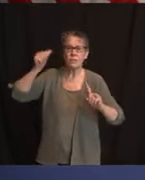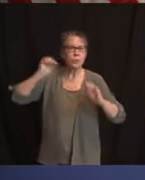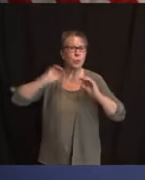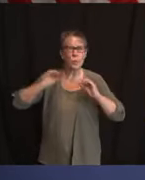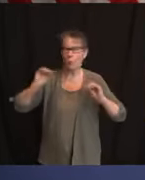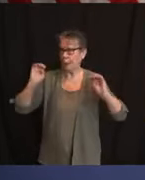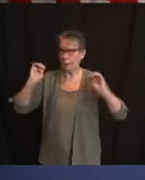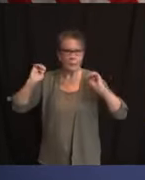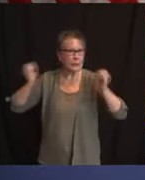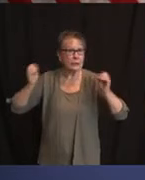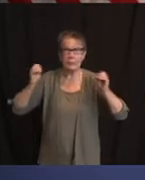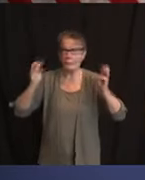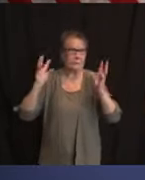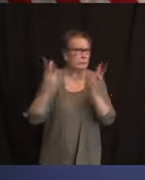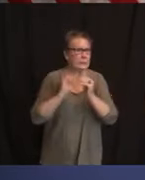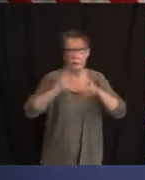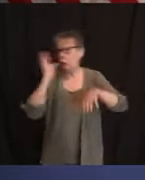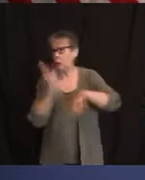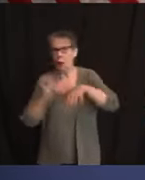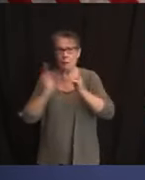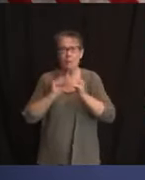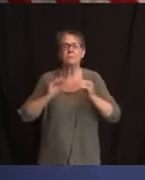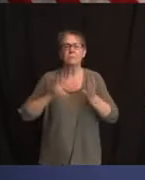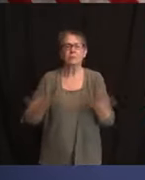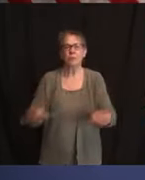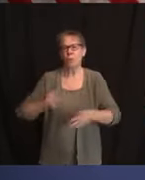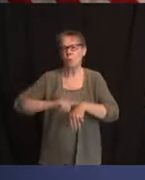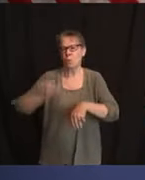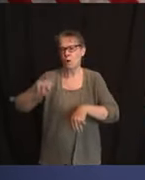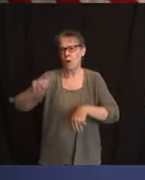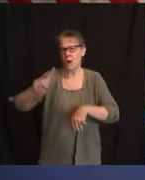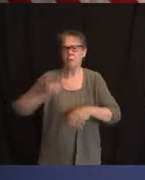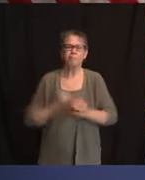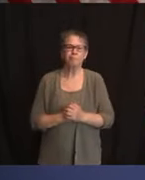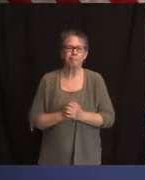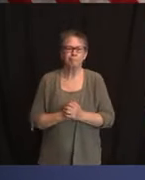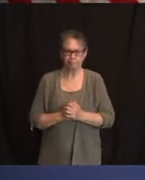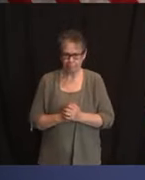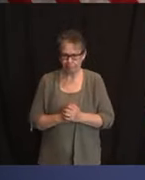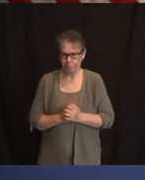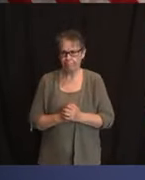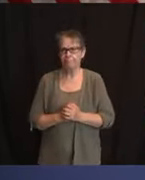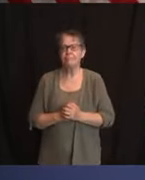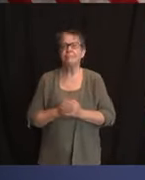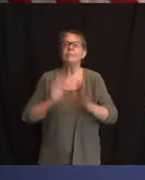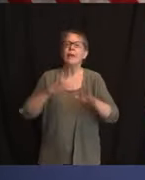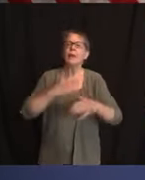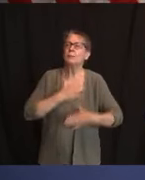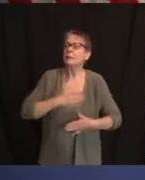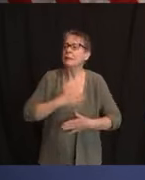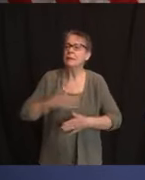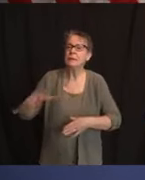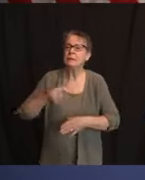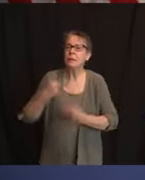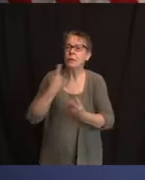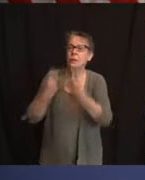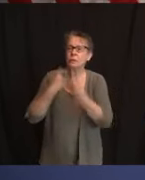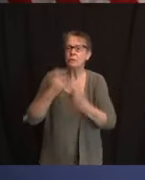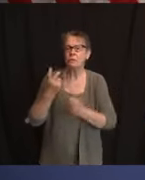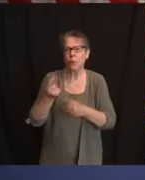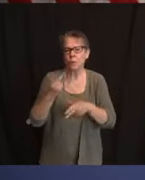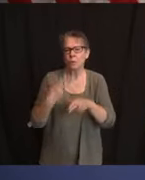big topics of the day. So with that, Elise, good afternoon. Can we keep these relatively moving along, folks, if we could? Good afternoon. Can